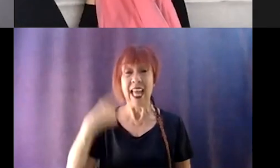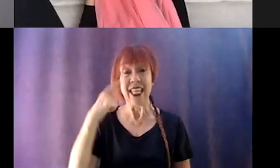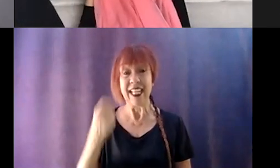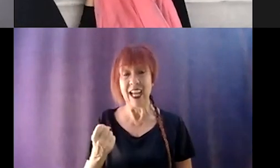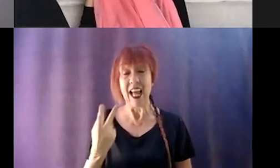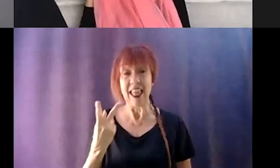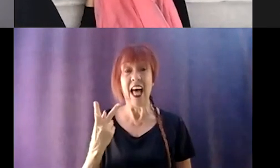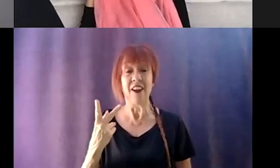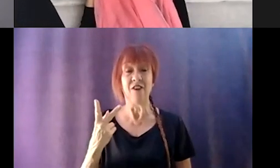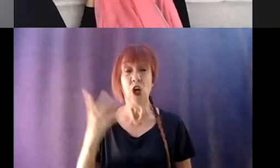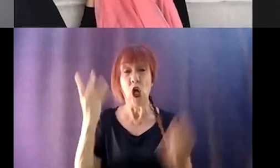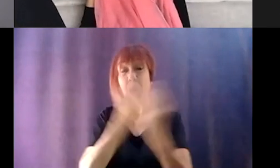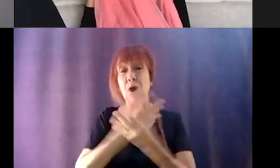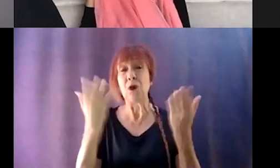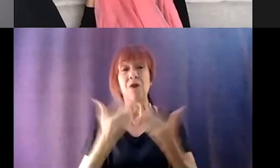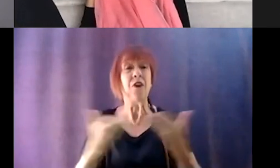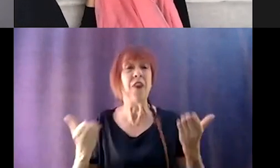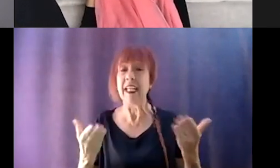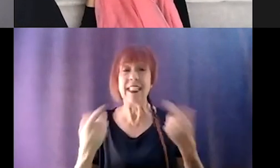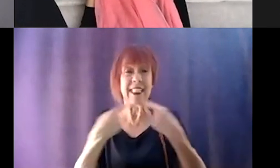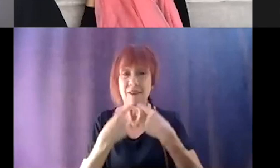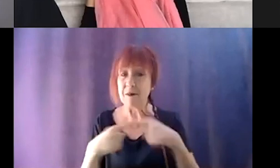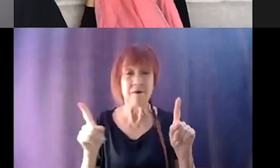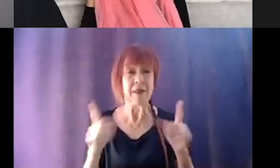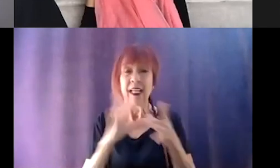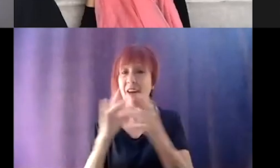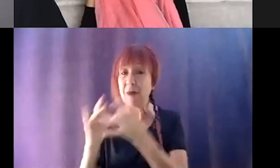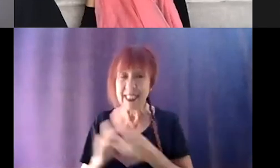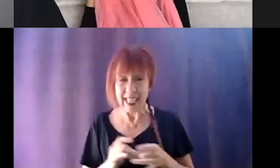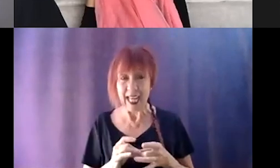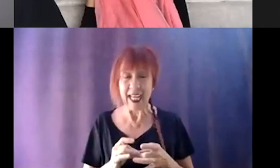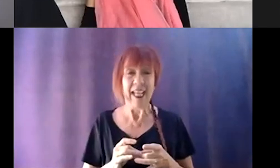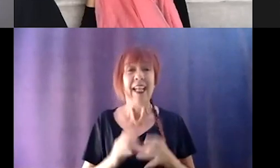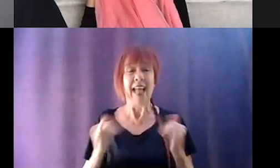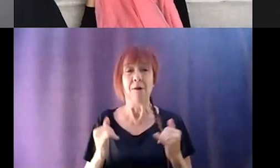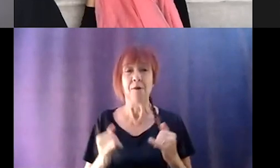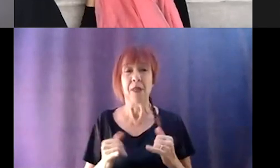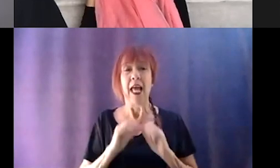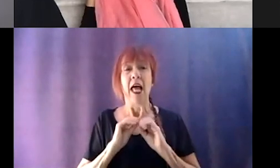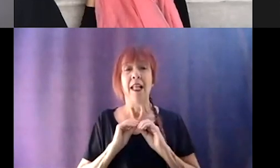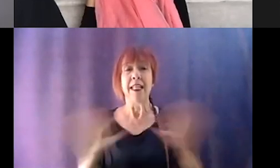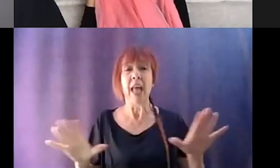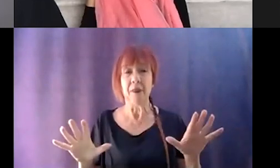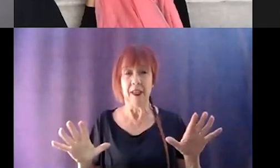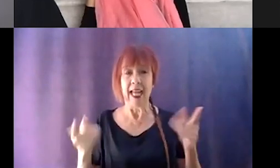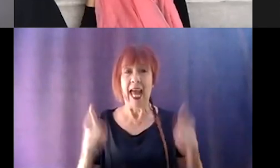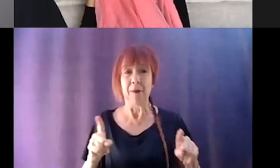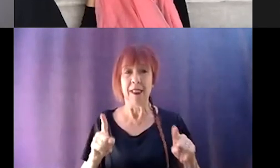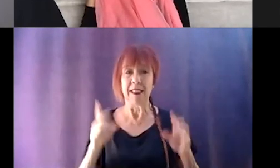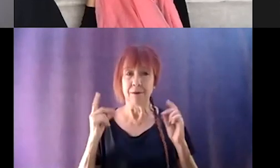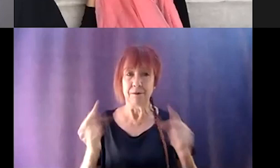it, nothing happens overnight. You know, I'm going to quote Calvin Coolidge here, but persistence and determination are omnipotent. You